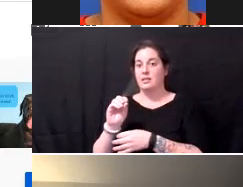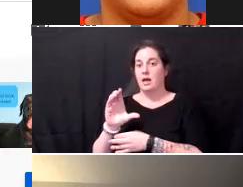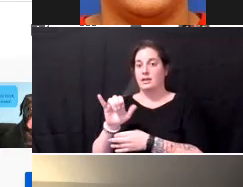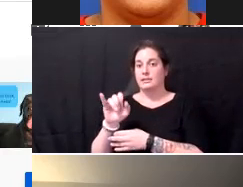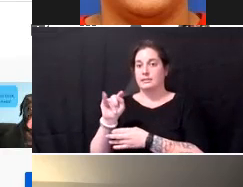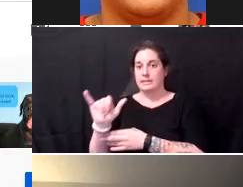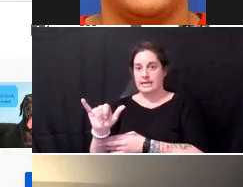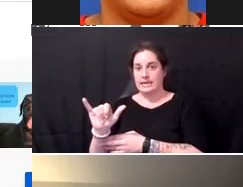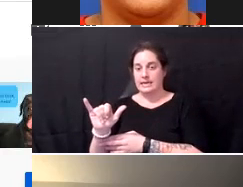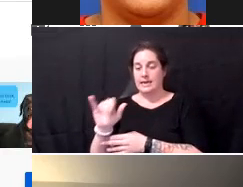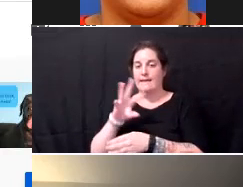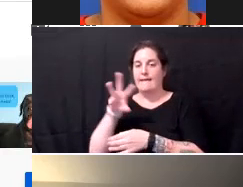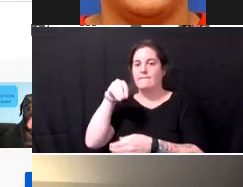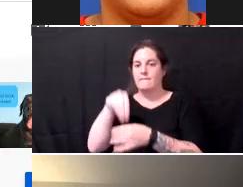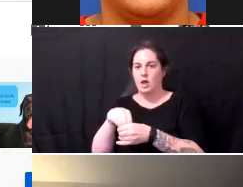involves direction.